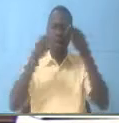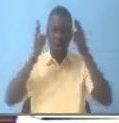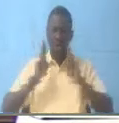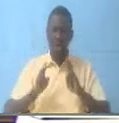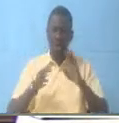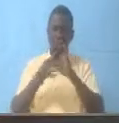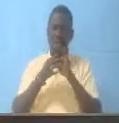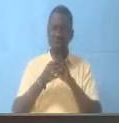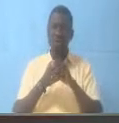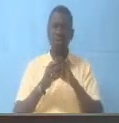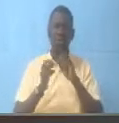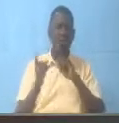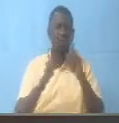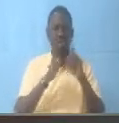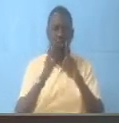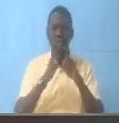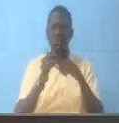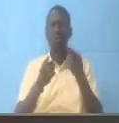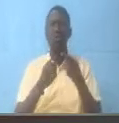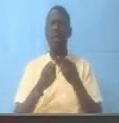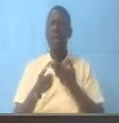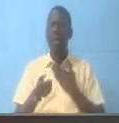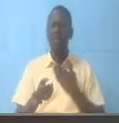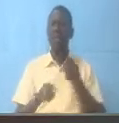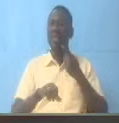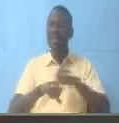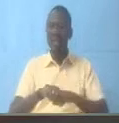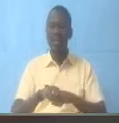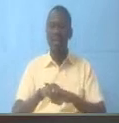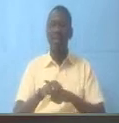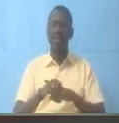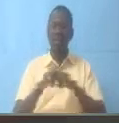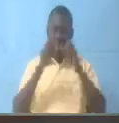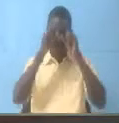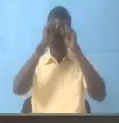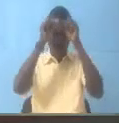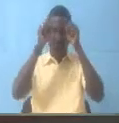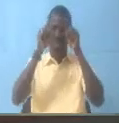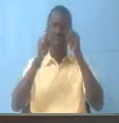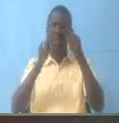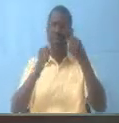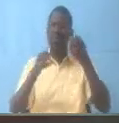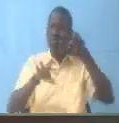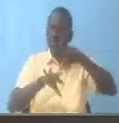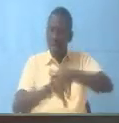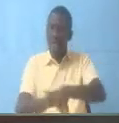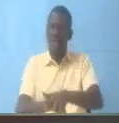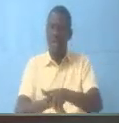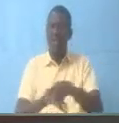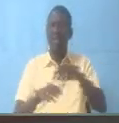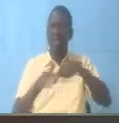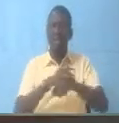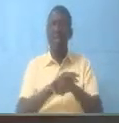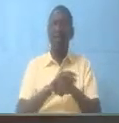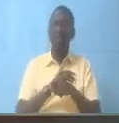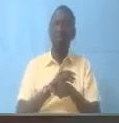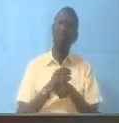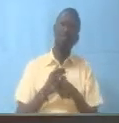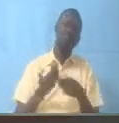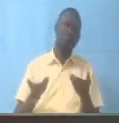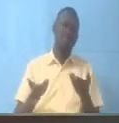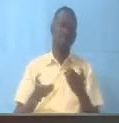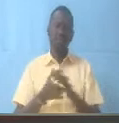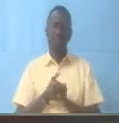issue? ndax di ñu mun a wax ndax am na benn jamono boo xam ne nag lawyer yi am na dara loo xam ne dogal nañ ko lu aju